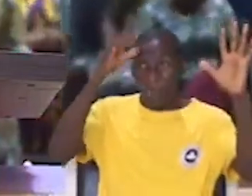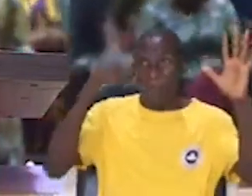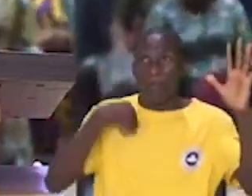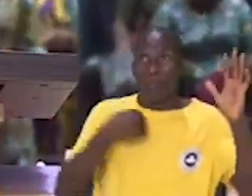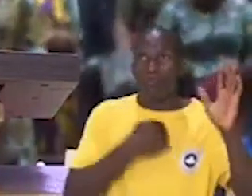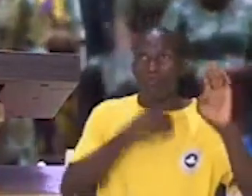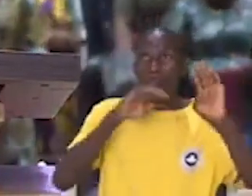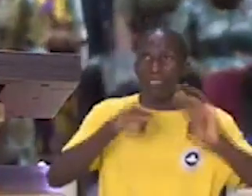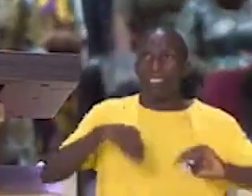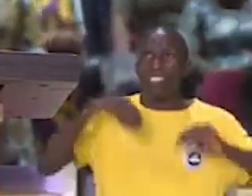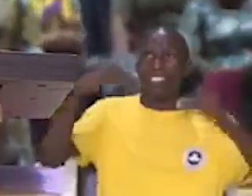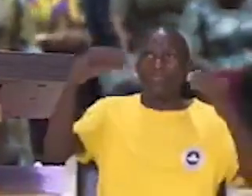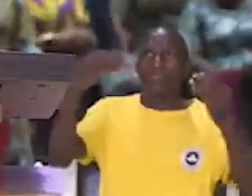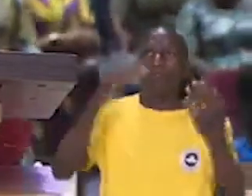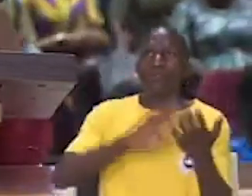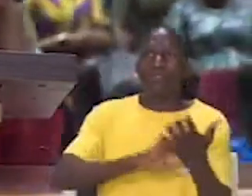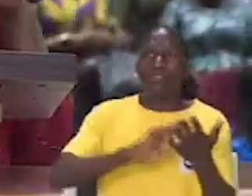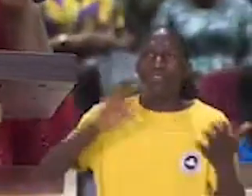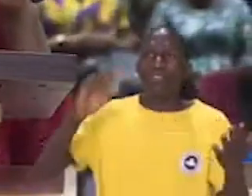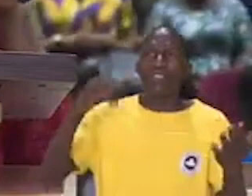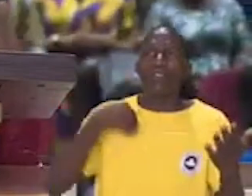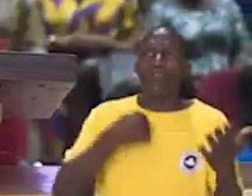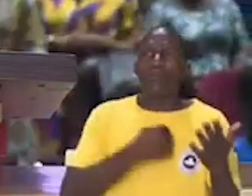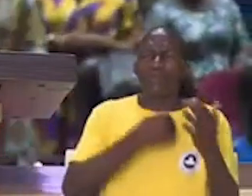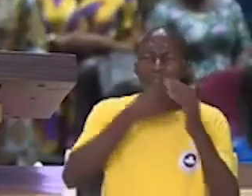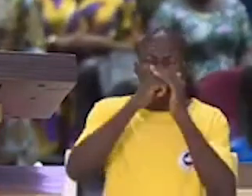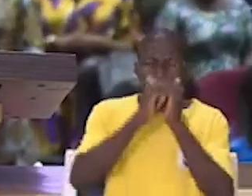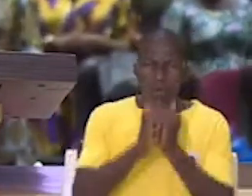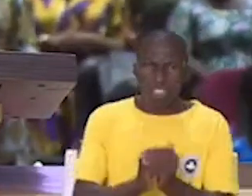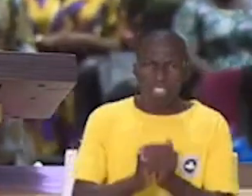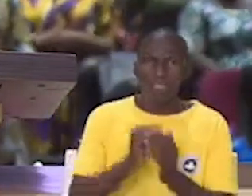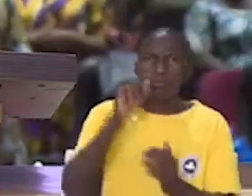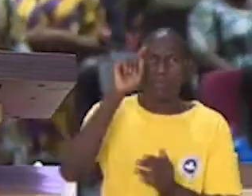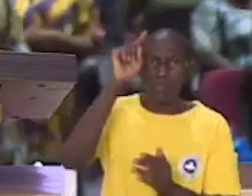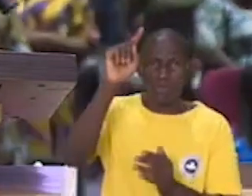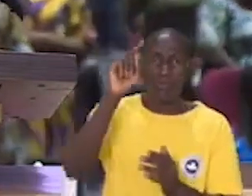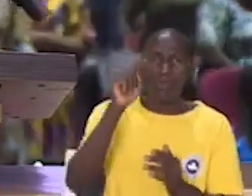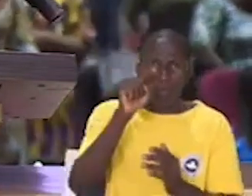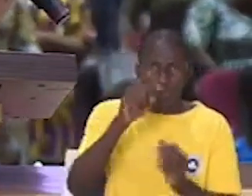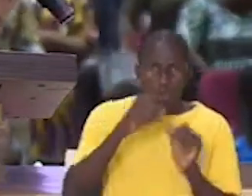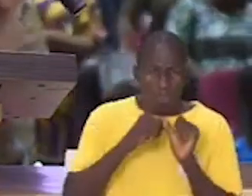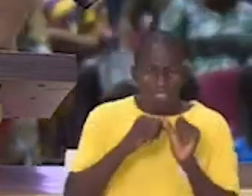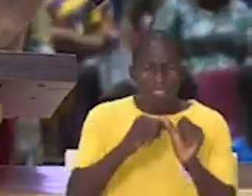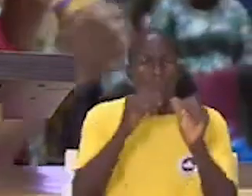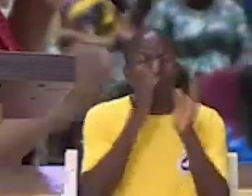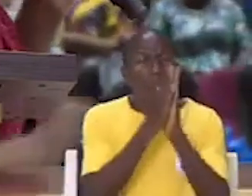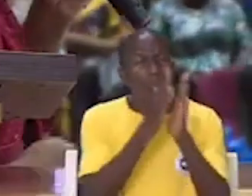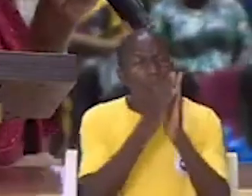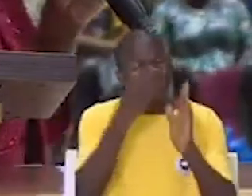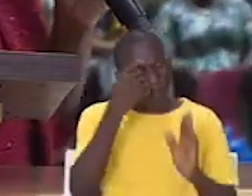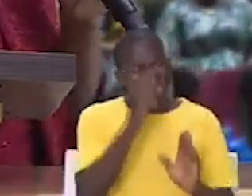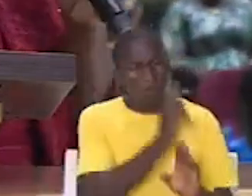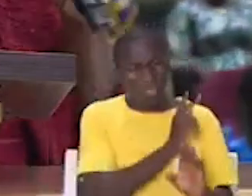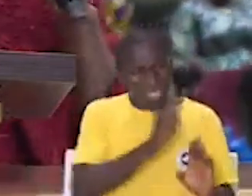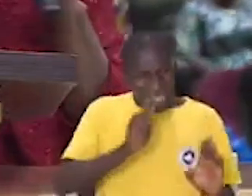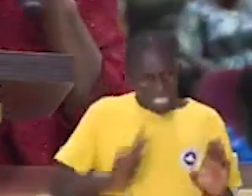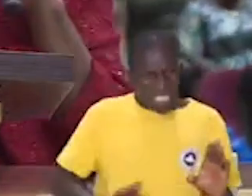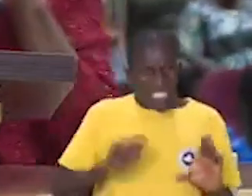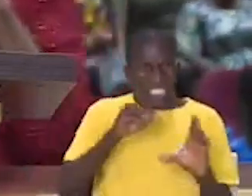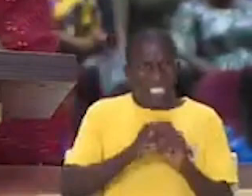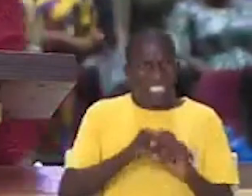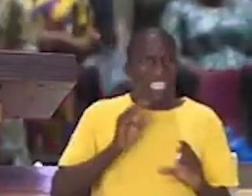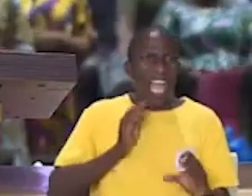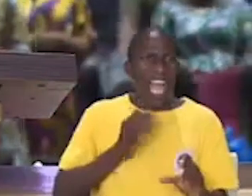We worship you. Go ahead, pray for the kings in our houses, our fathers, our husbands. If it